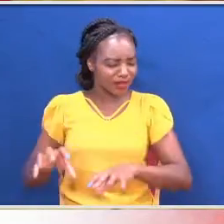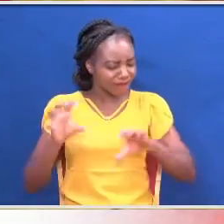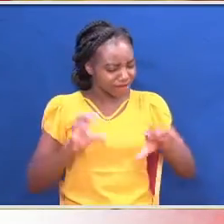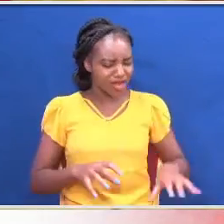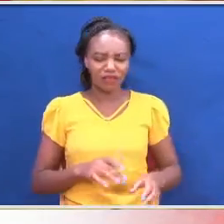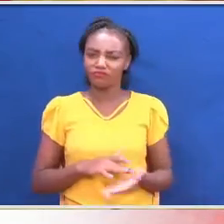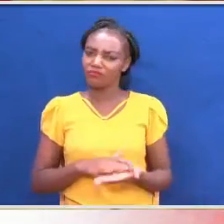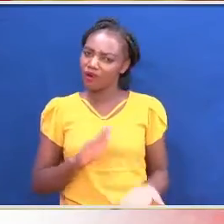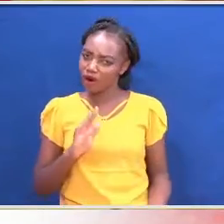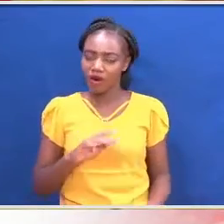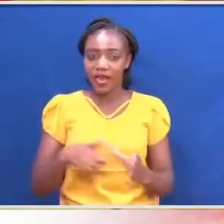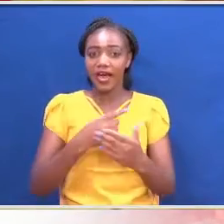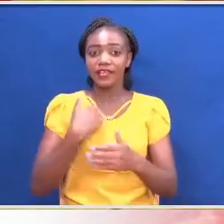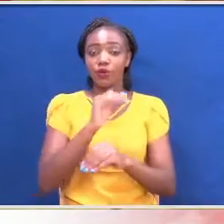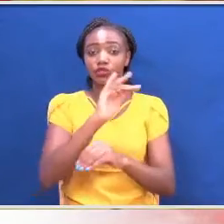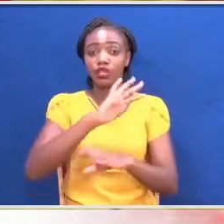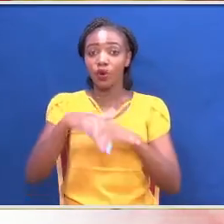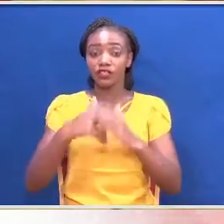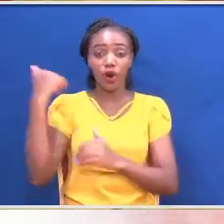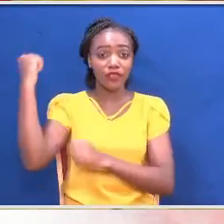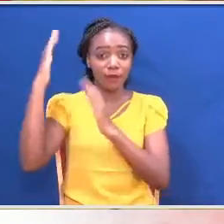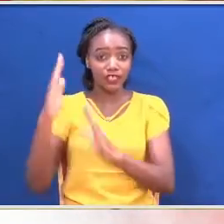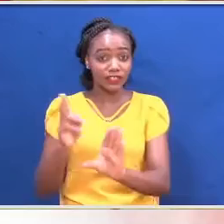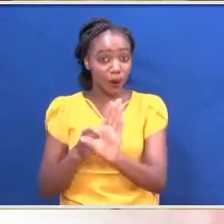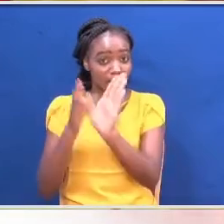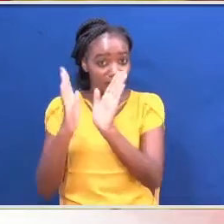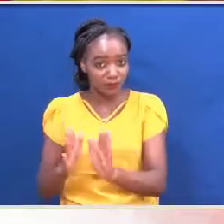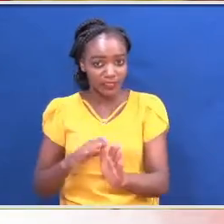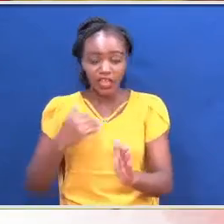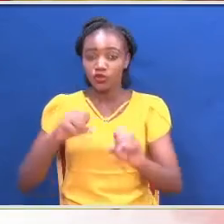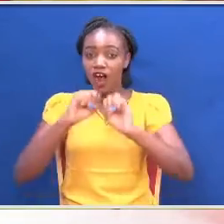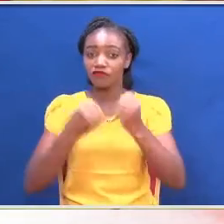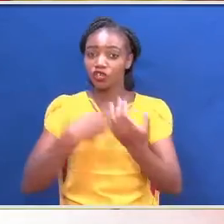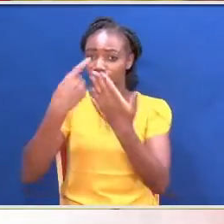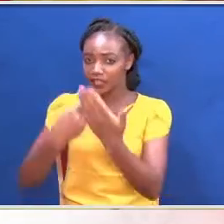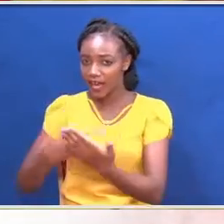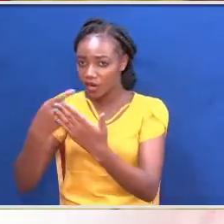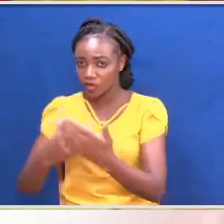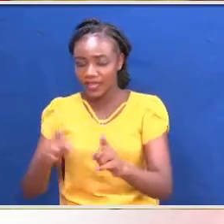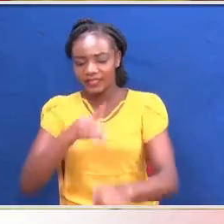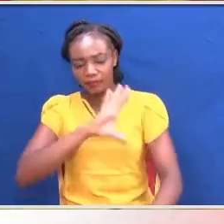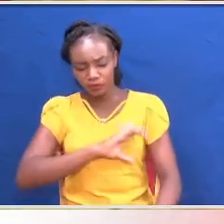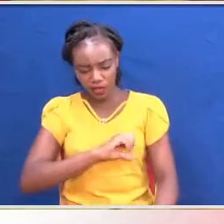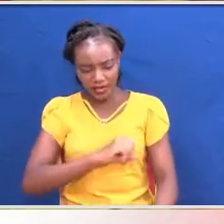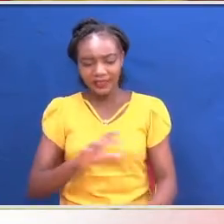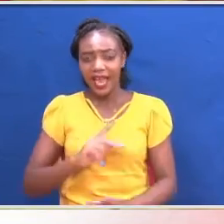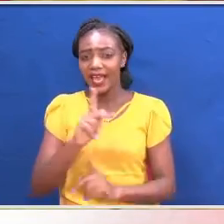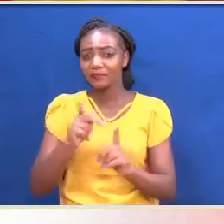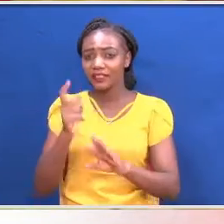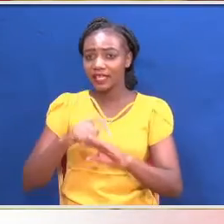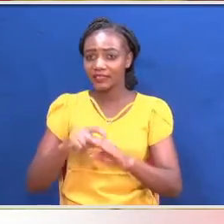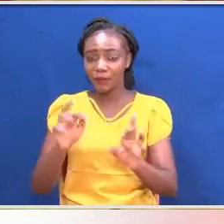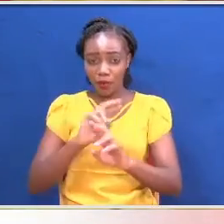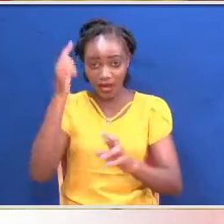we call upon all the political players to embrace social dialogue and tolerance, especially as we head to the